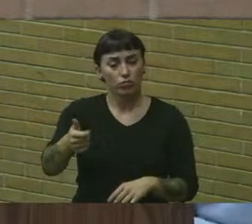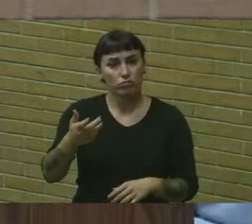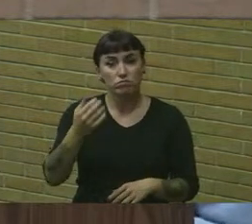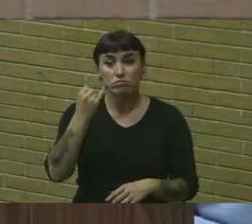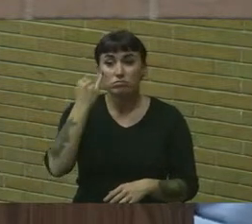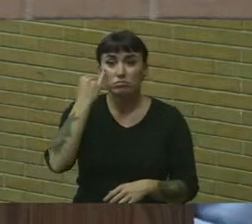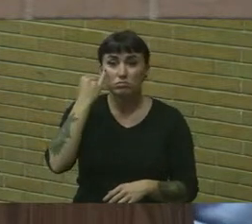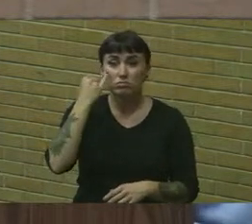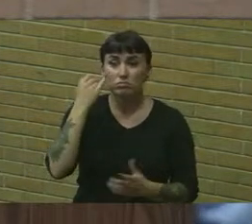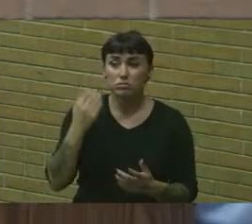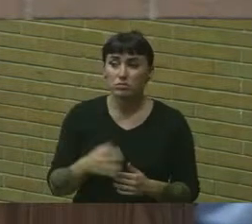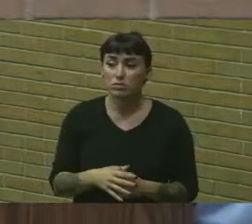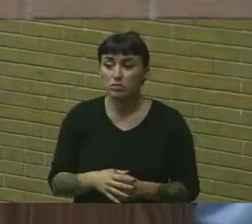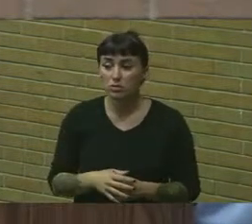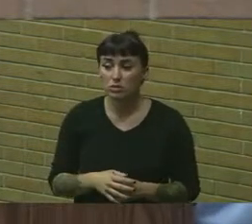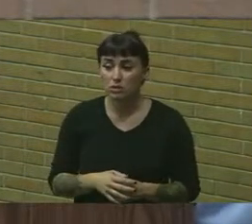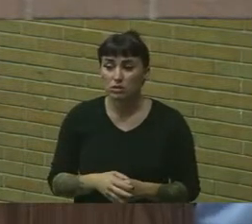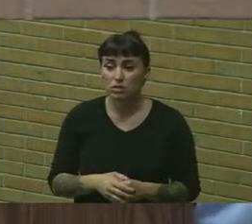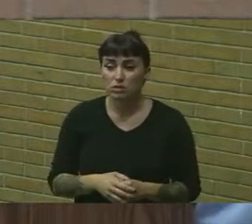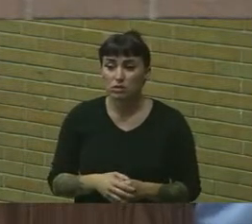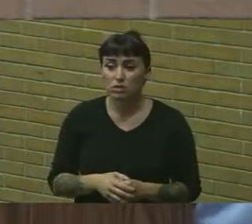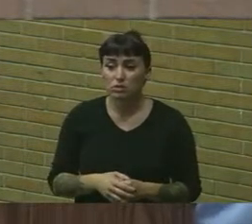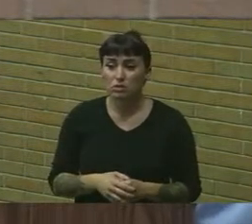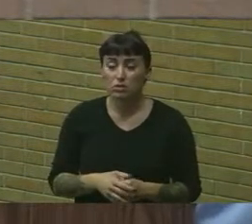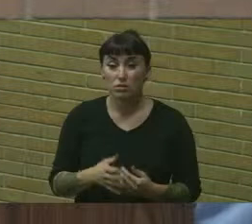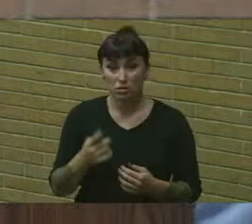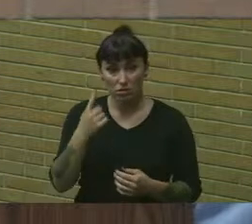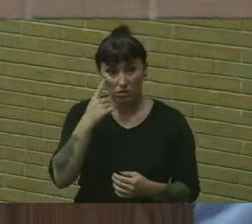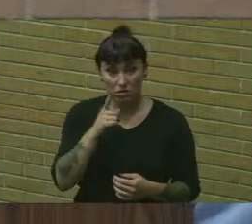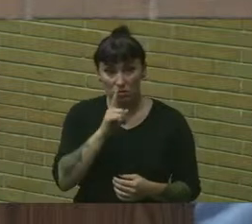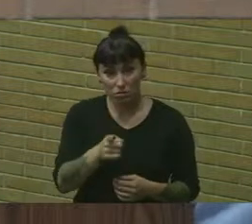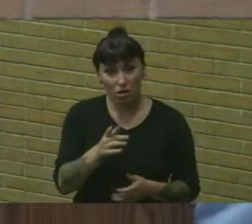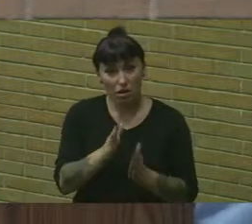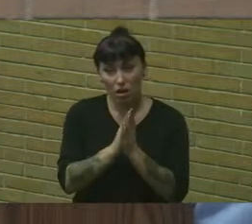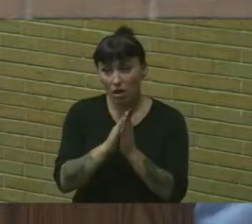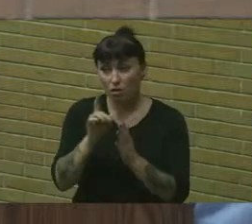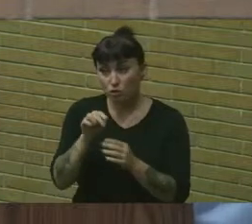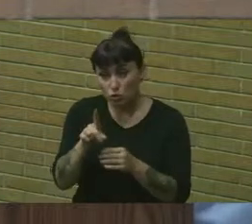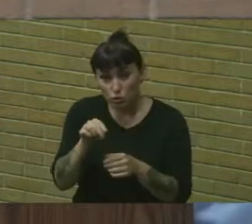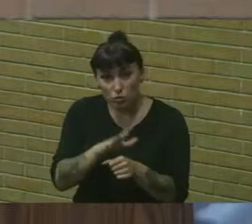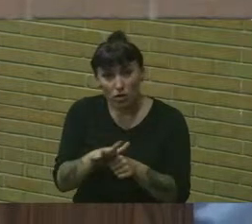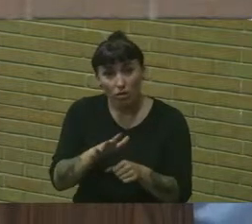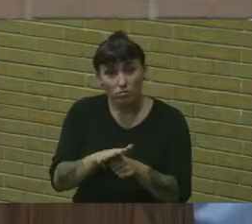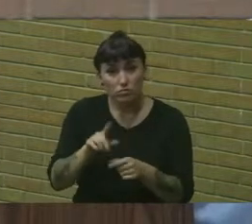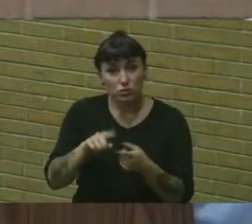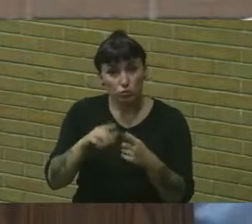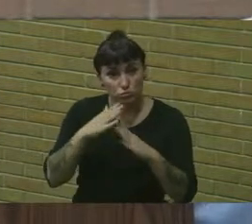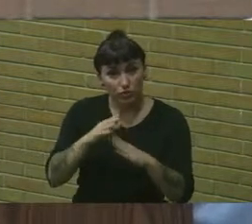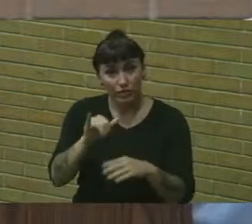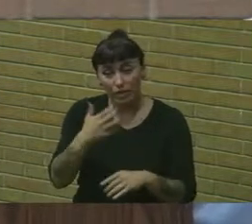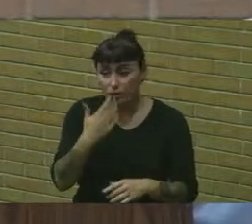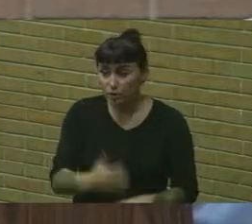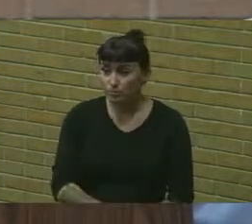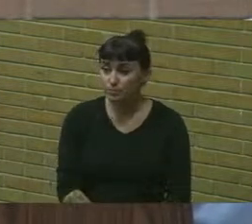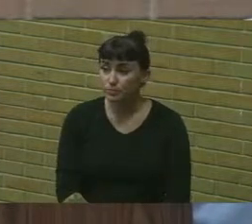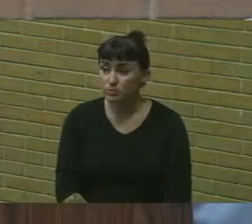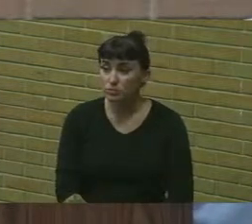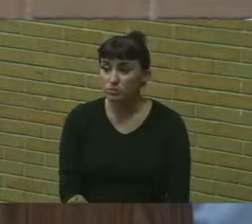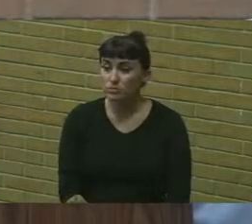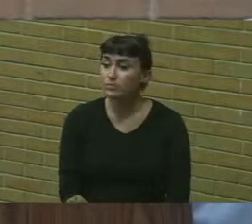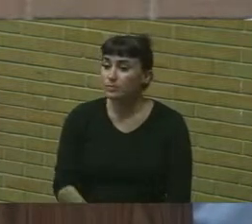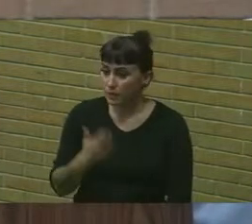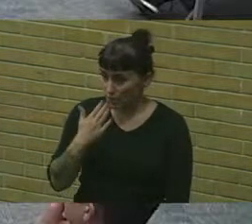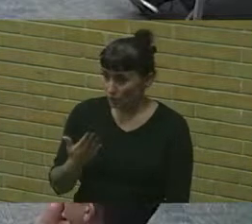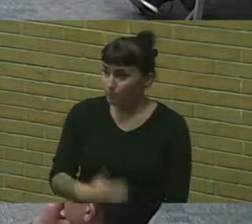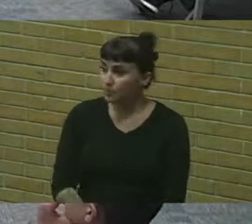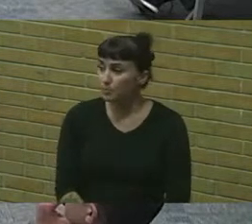if you think it is, I ask you, do you do enough to prevent it? Thank you. Thank you,